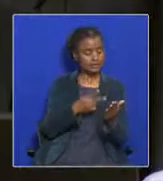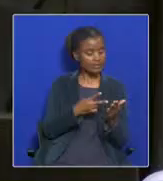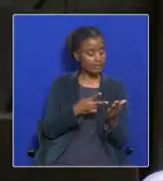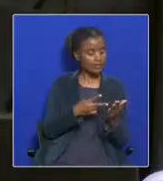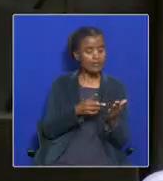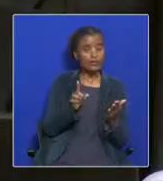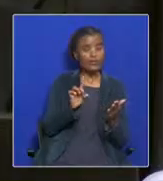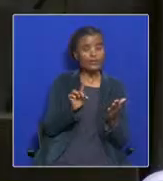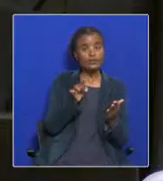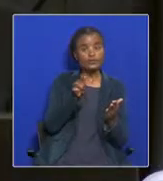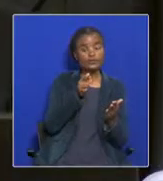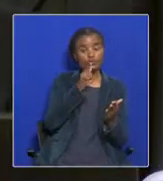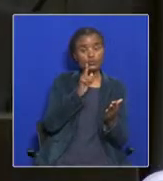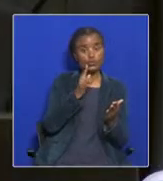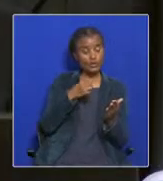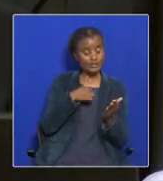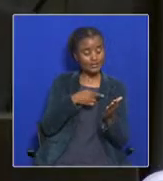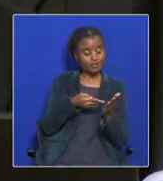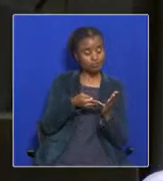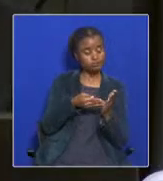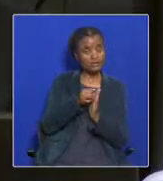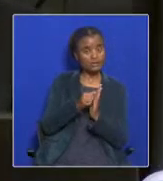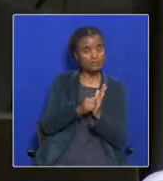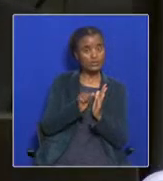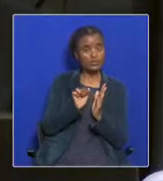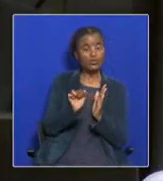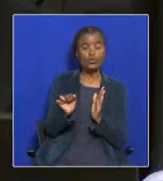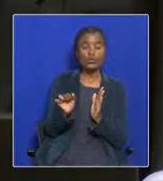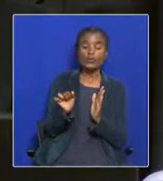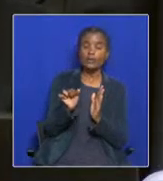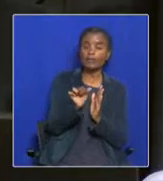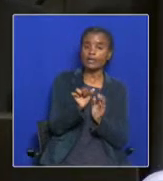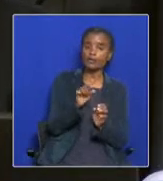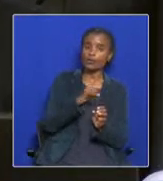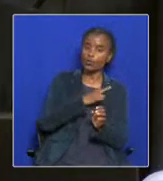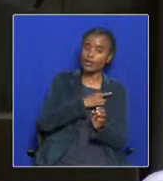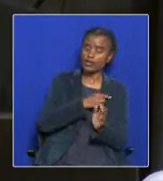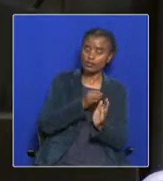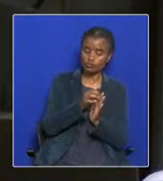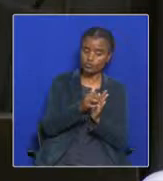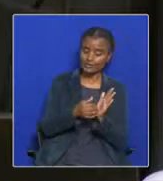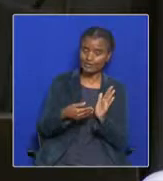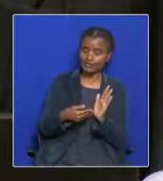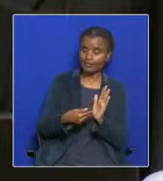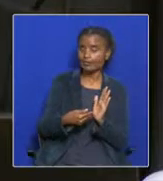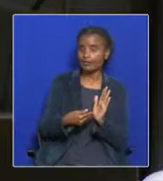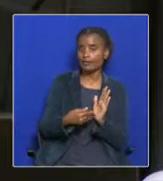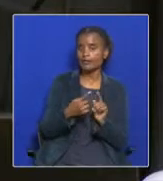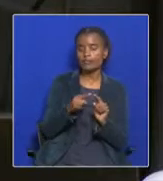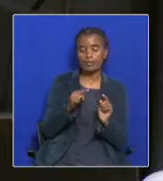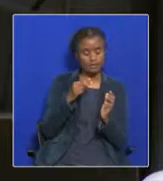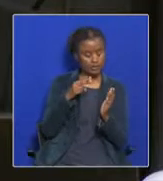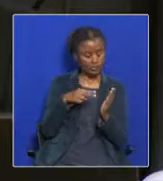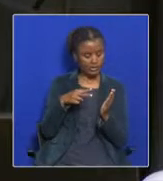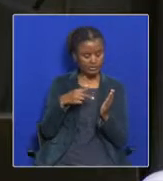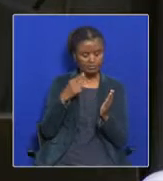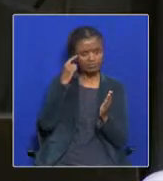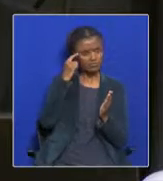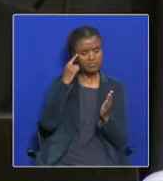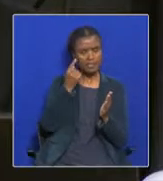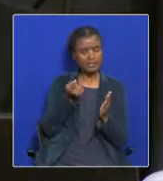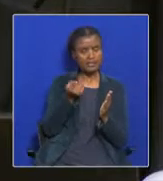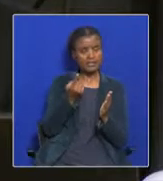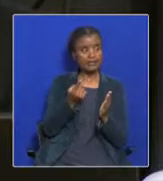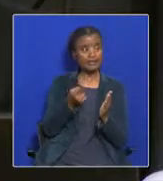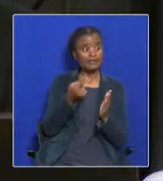your statement, why you went back, and it doesn't make sense to me what you say in the statement, and then